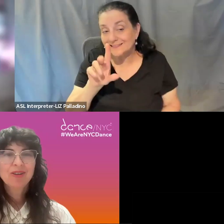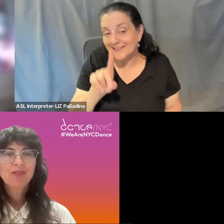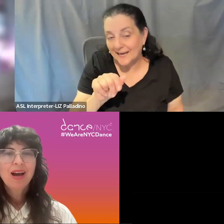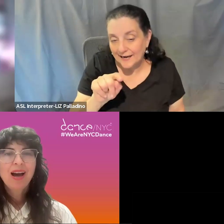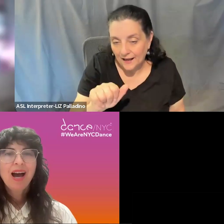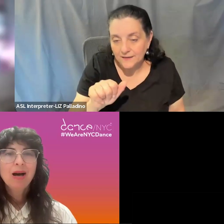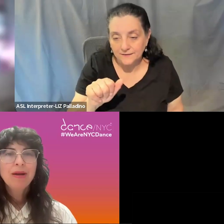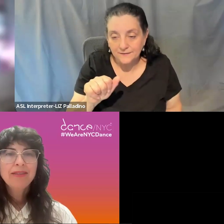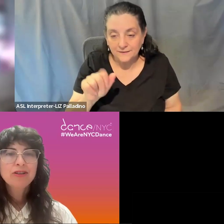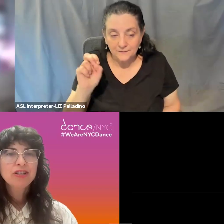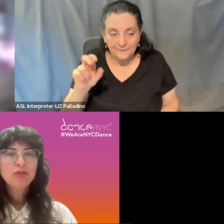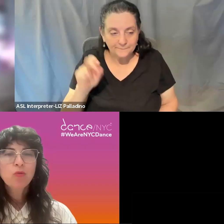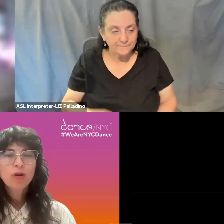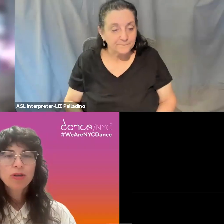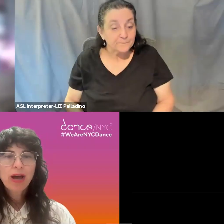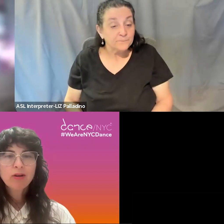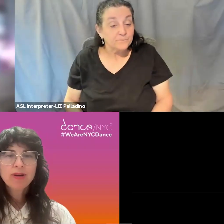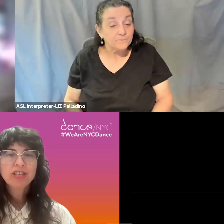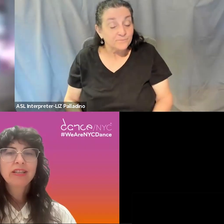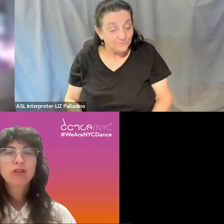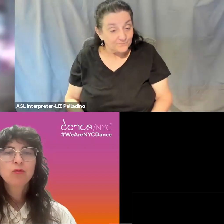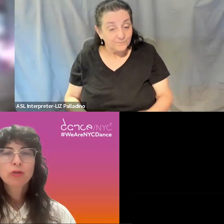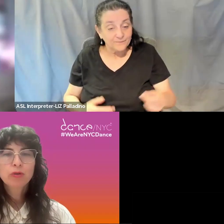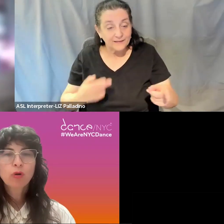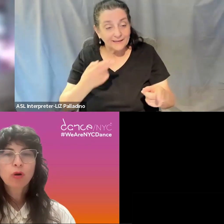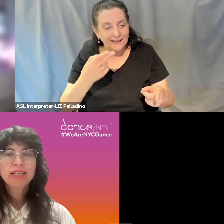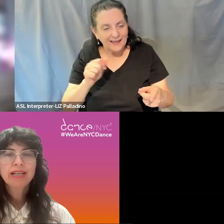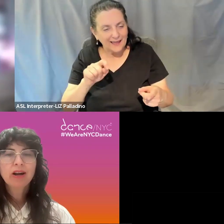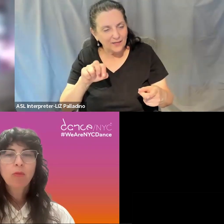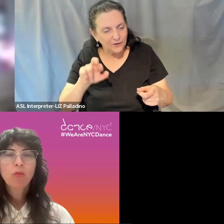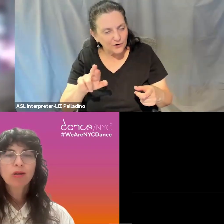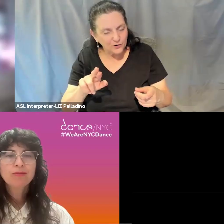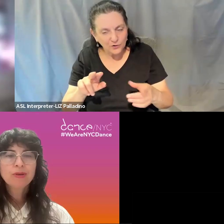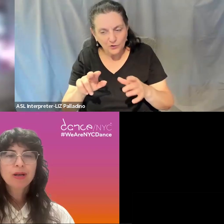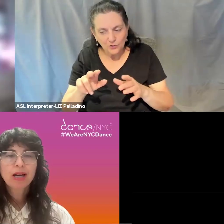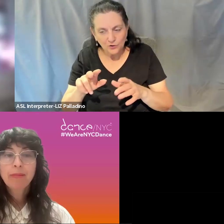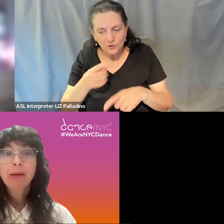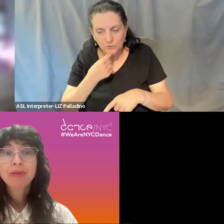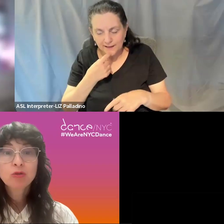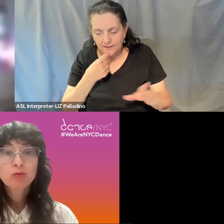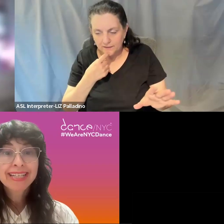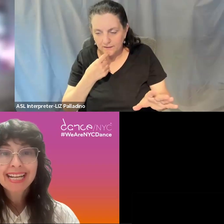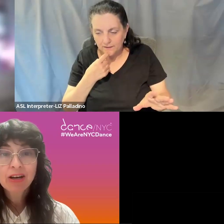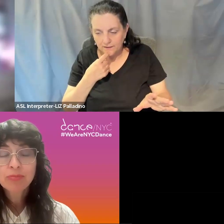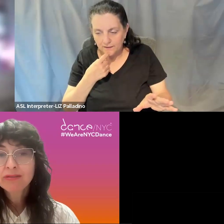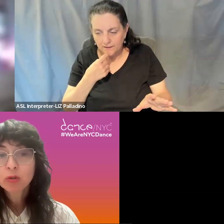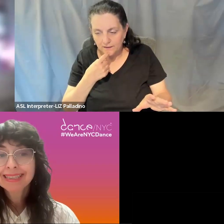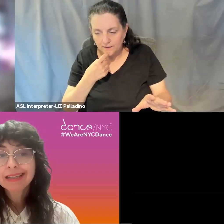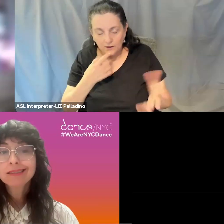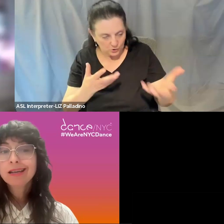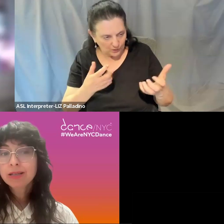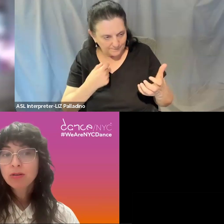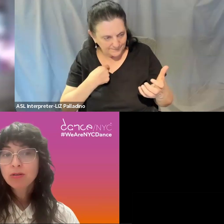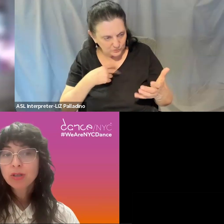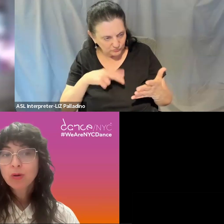Amazing, thank you. Heather, did you have a question and then you wrote it in there? I'm welcome. I'm happy to read it out, but if you